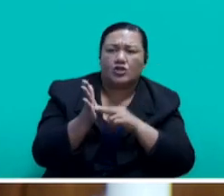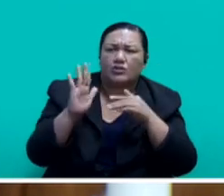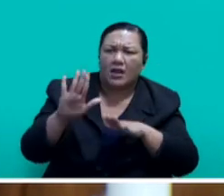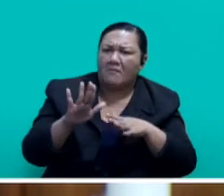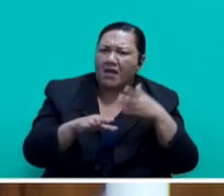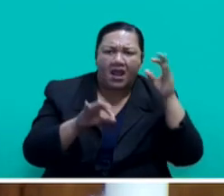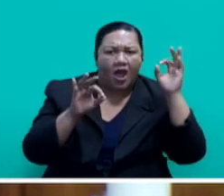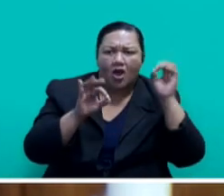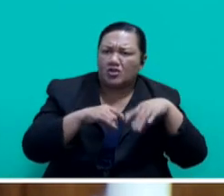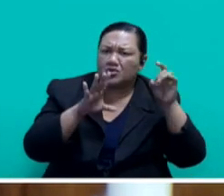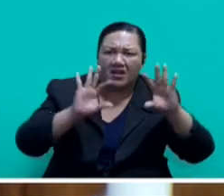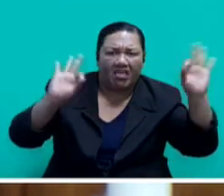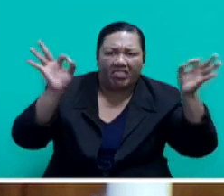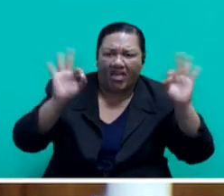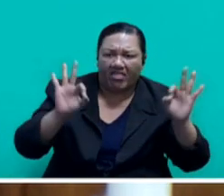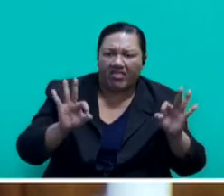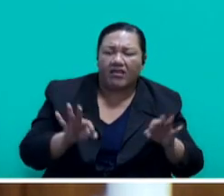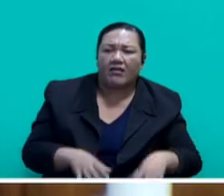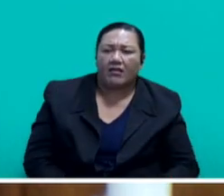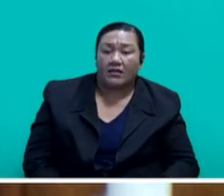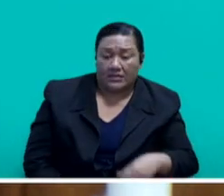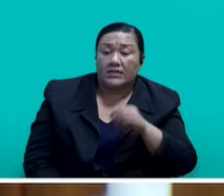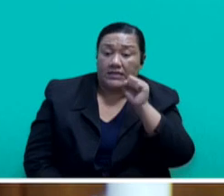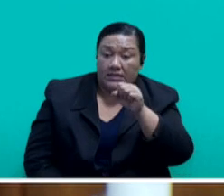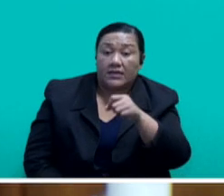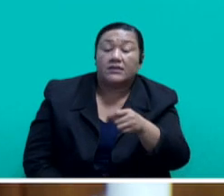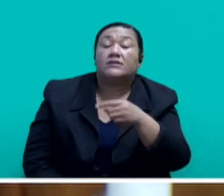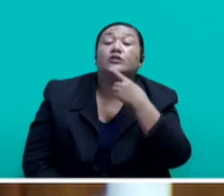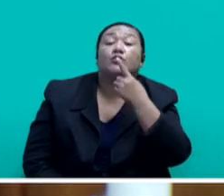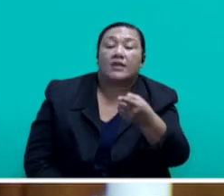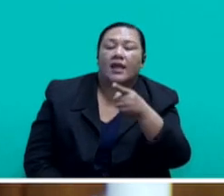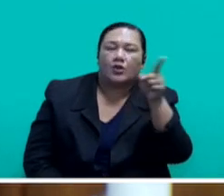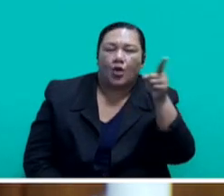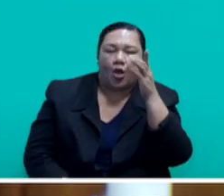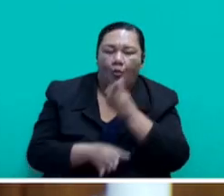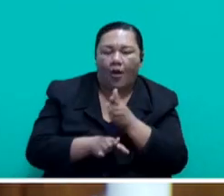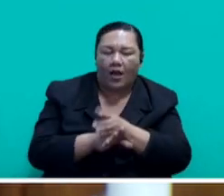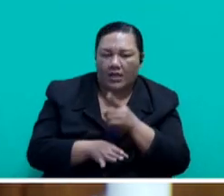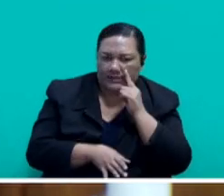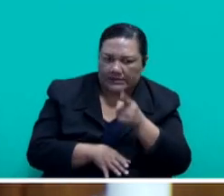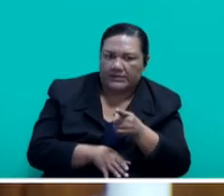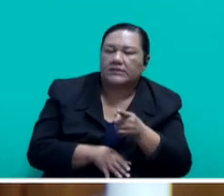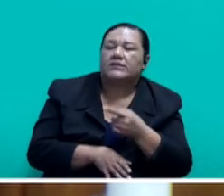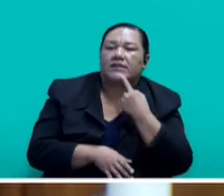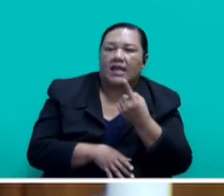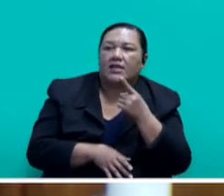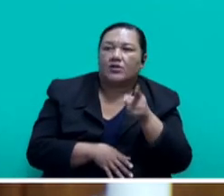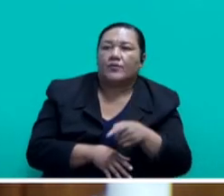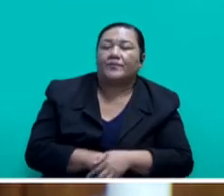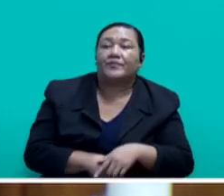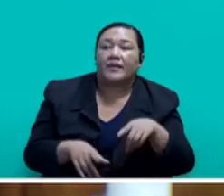tell those to the workers, they will fix you right. My team is currently working on a new labour